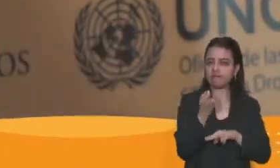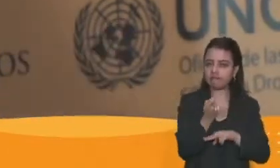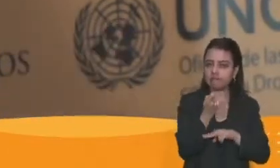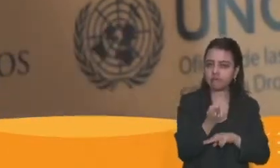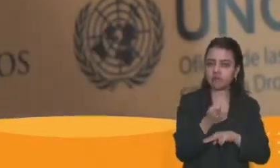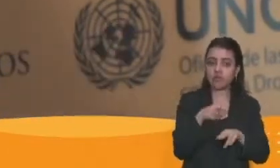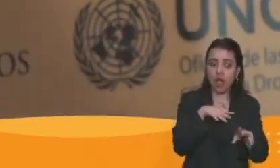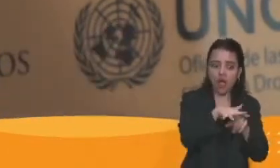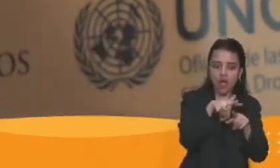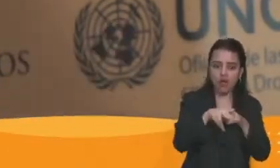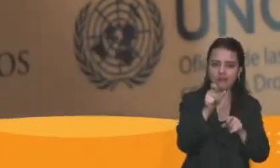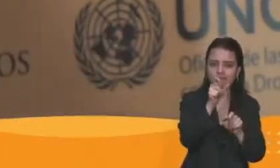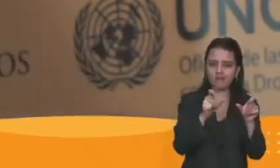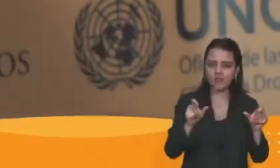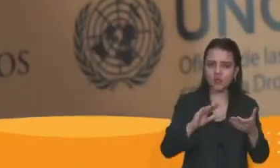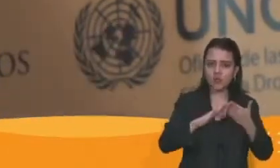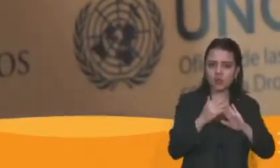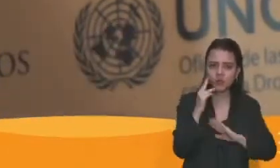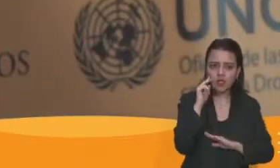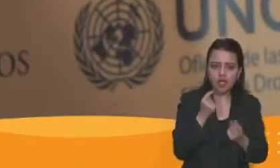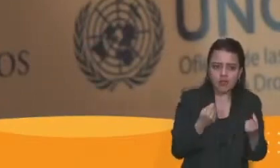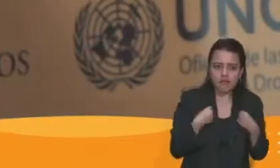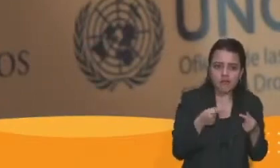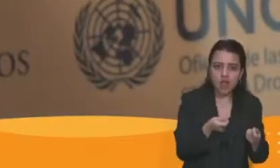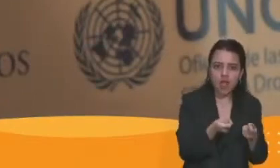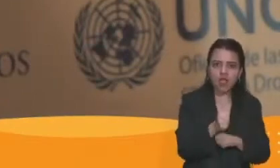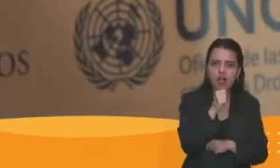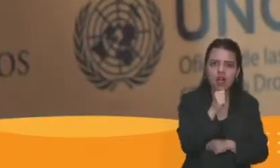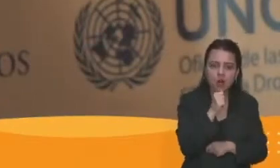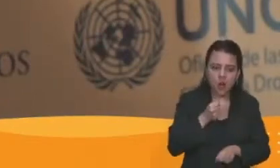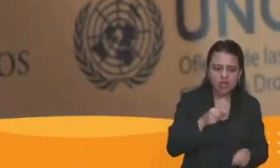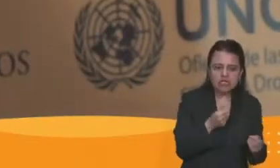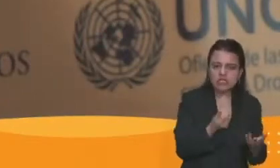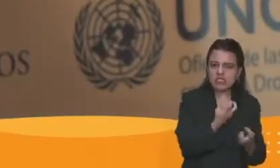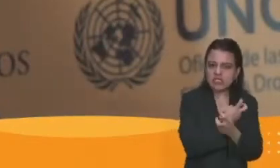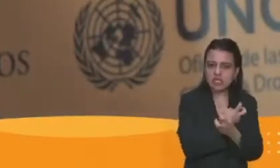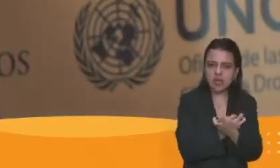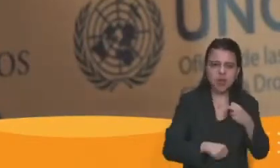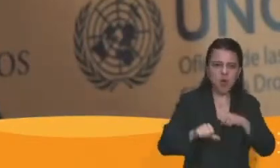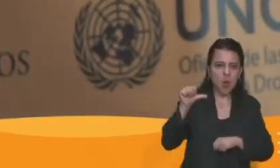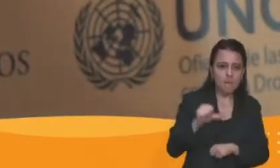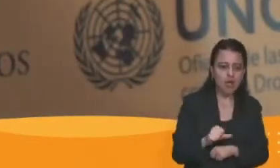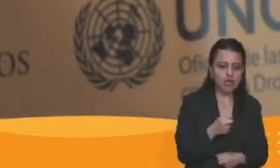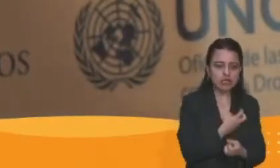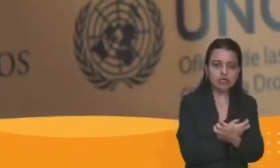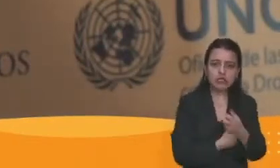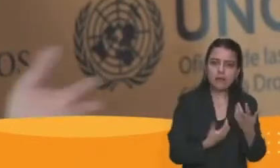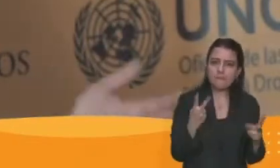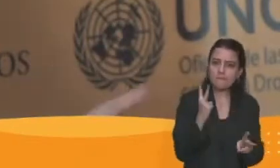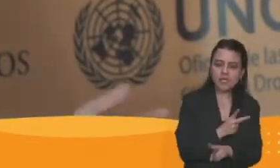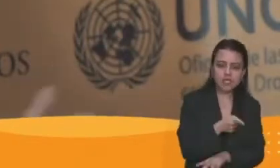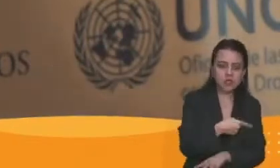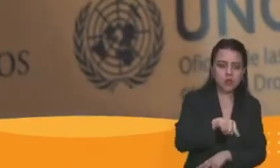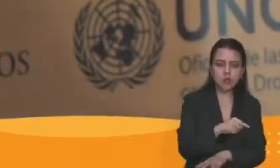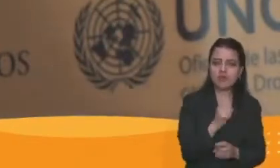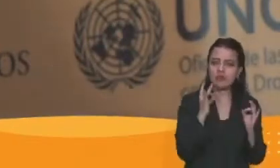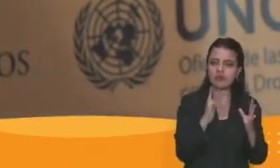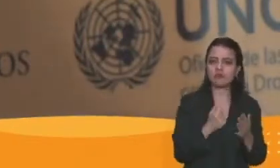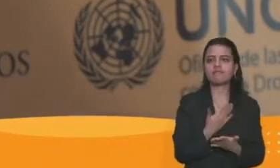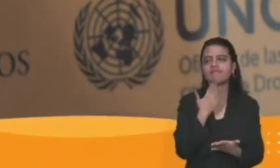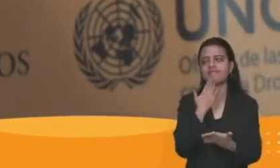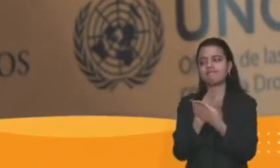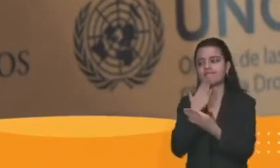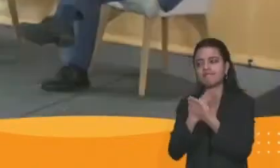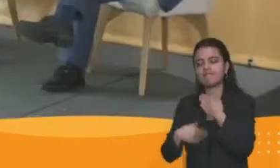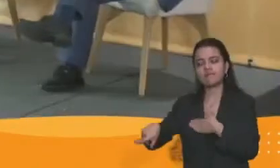and in matters of putting communities under risk that should not be exposed to this type of activities. So, again, I